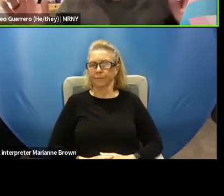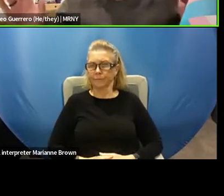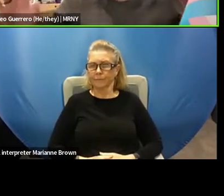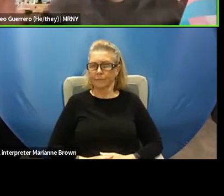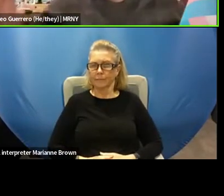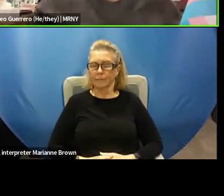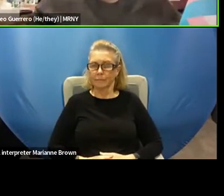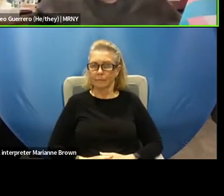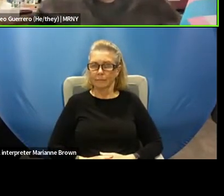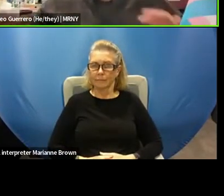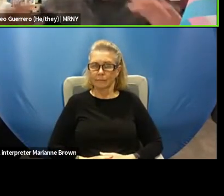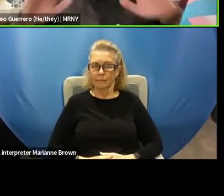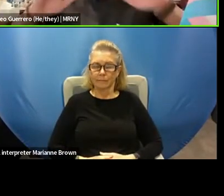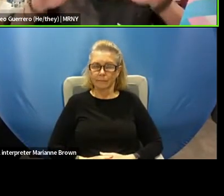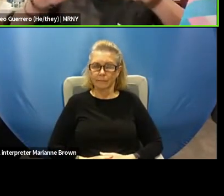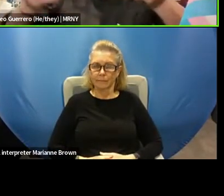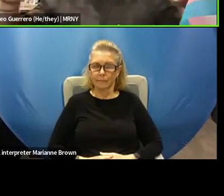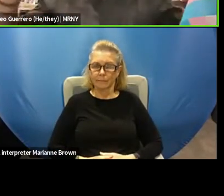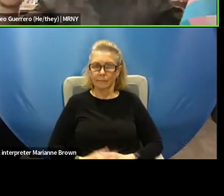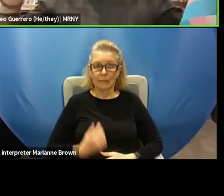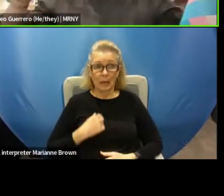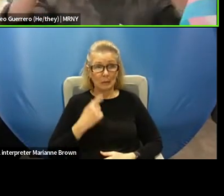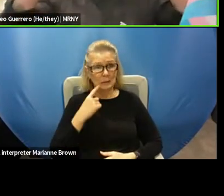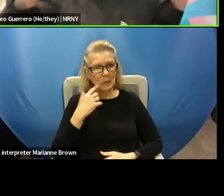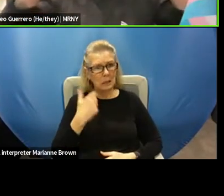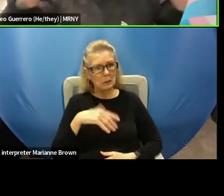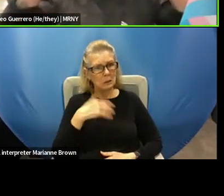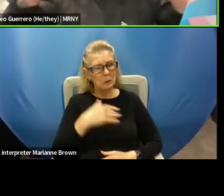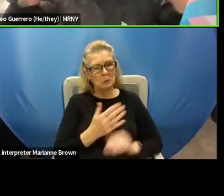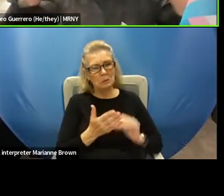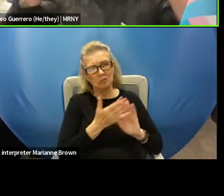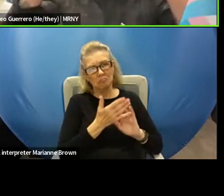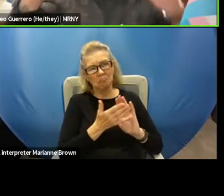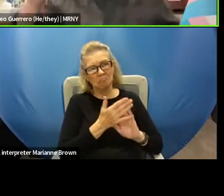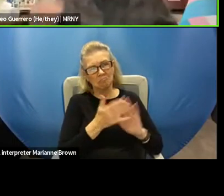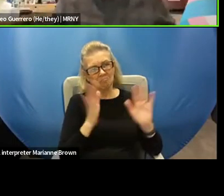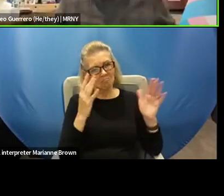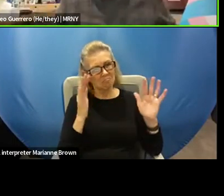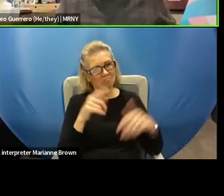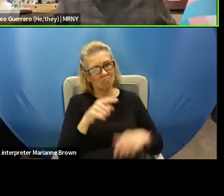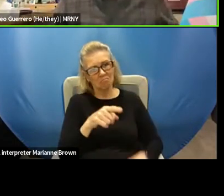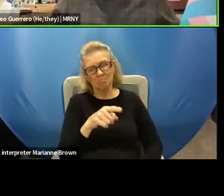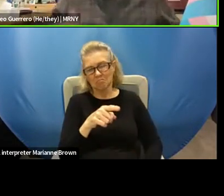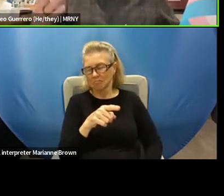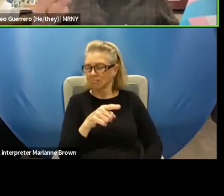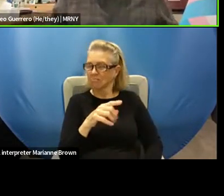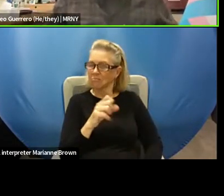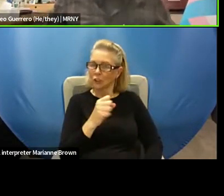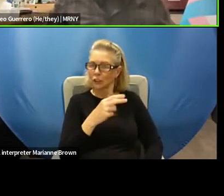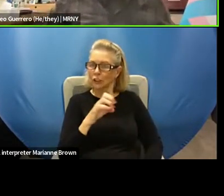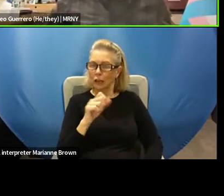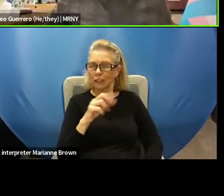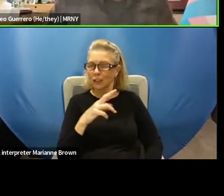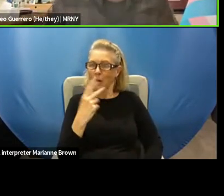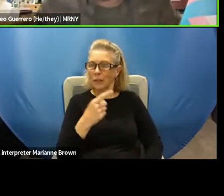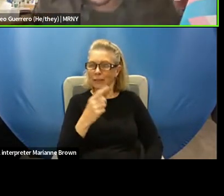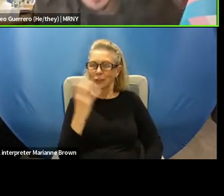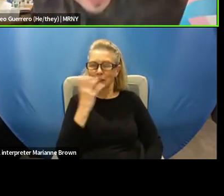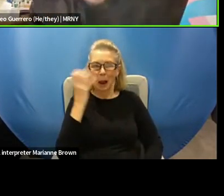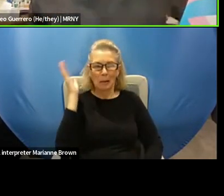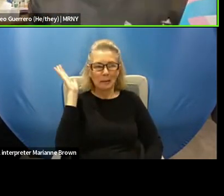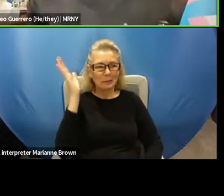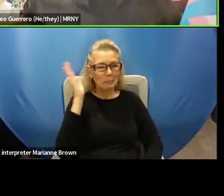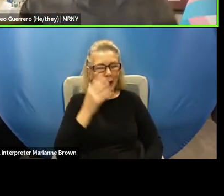I just want to say, Sheer is an incredible speaker. I always say it, and it's yeah, I don't even know why I'm